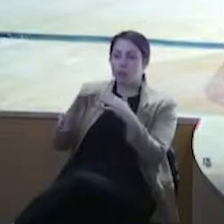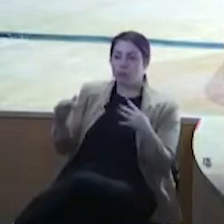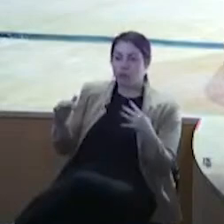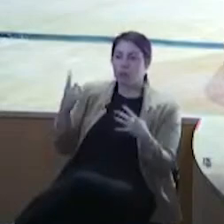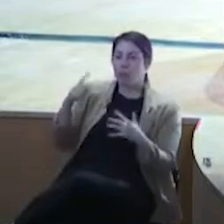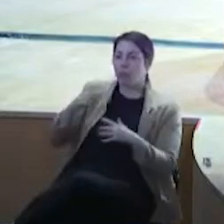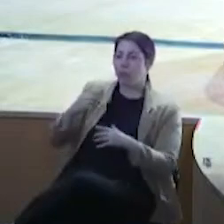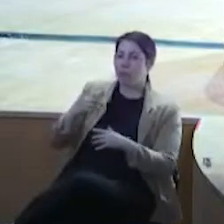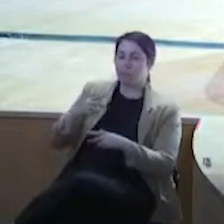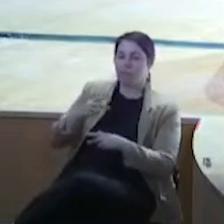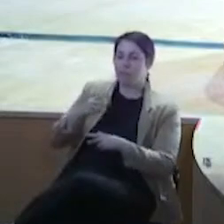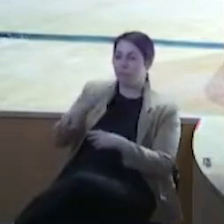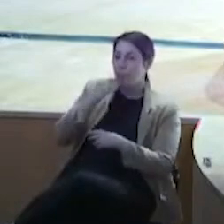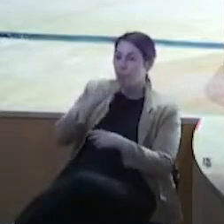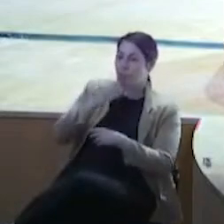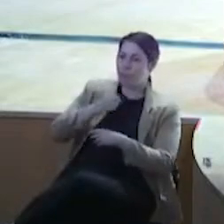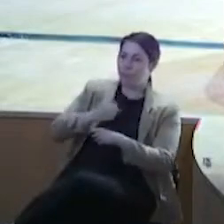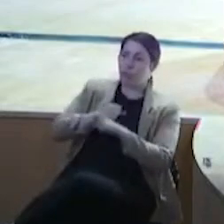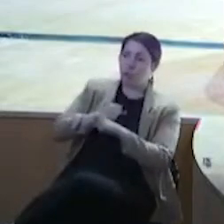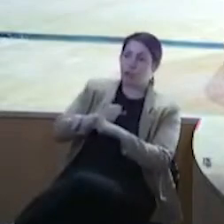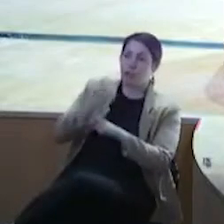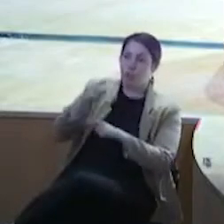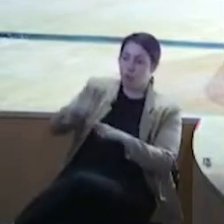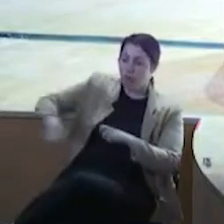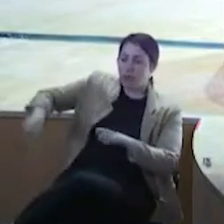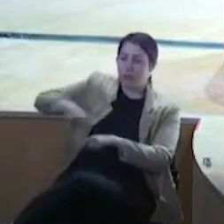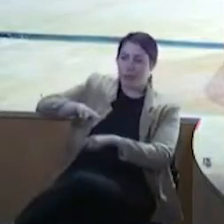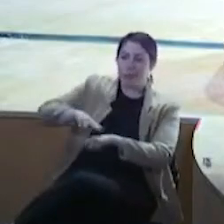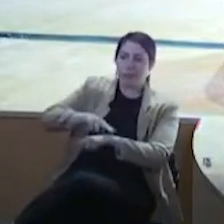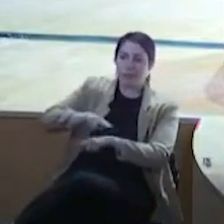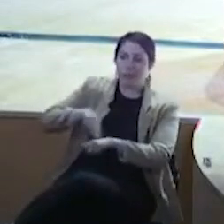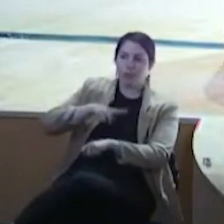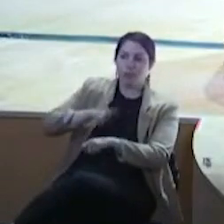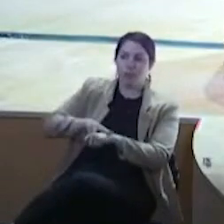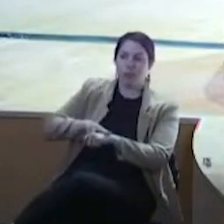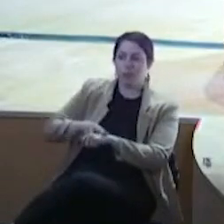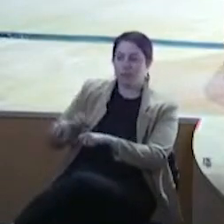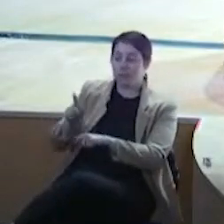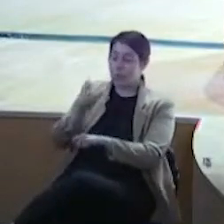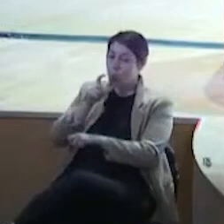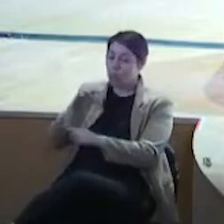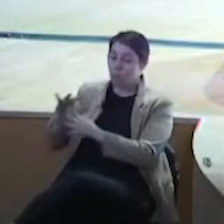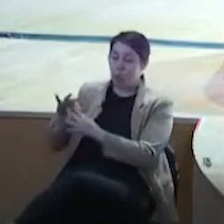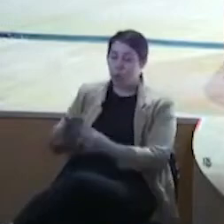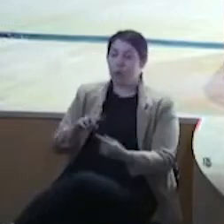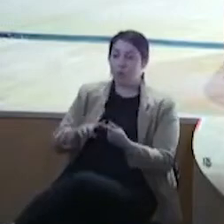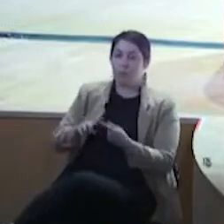the nations of which the shared territory belongs to.